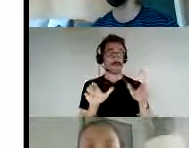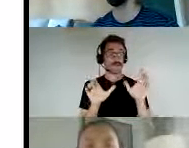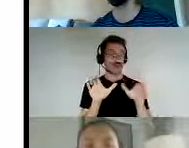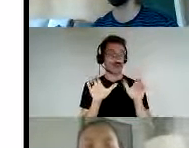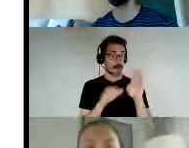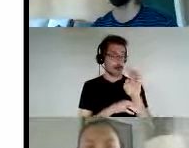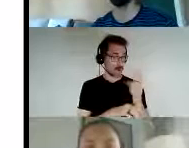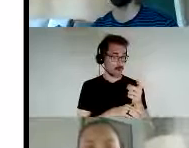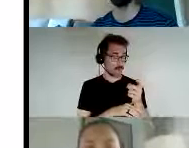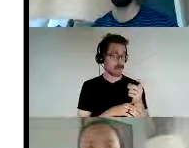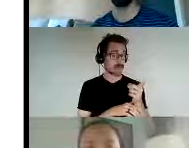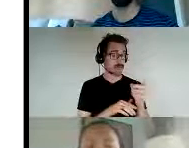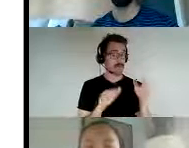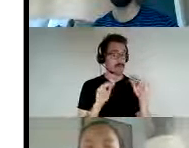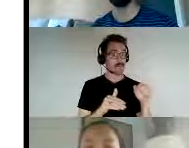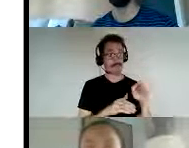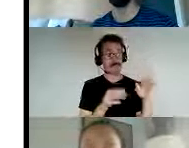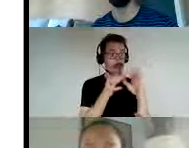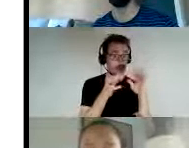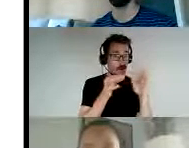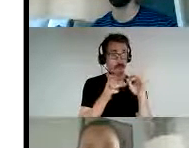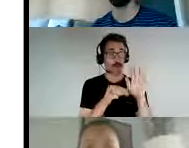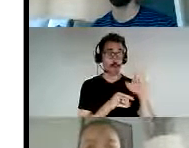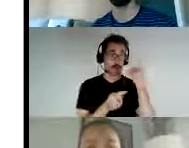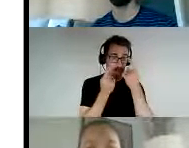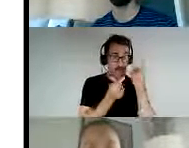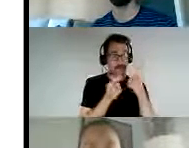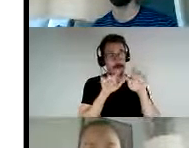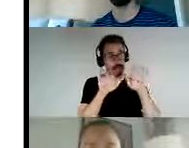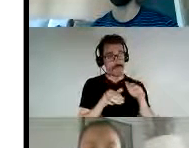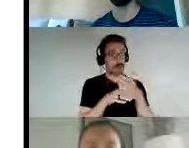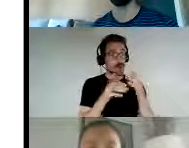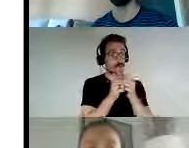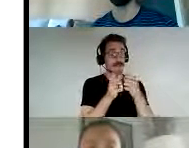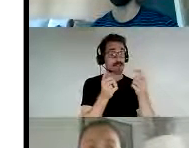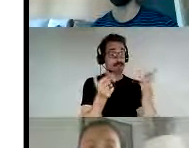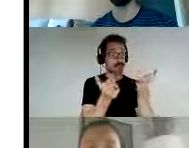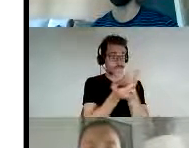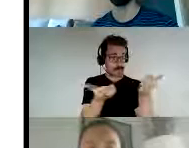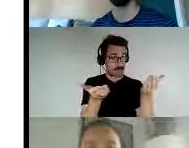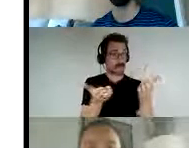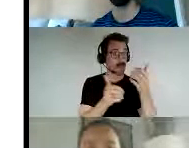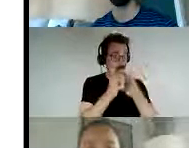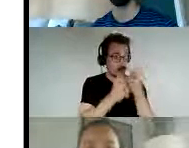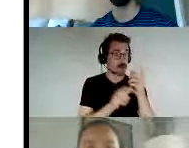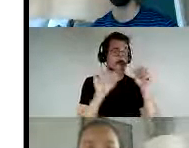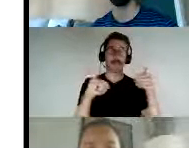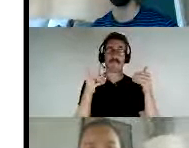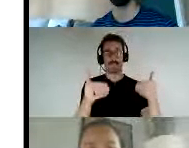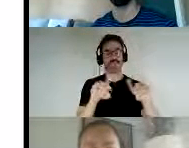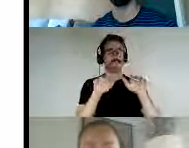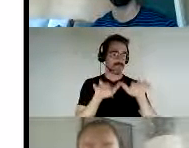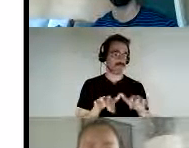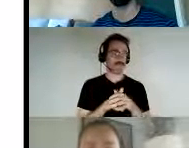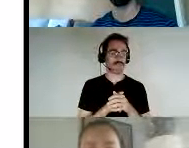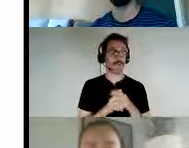to put comments and insights that you want to share with everyone. An evaluation survey will be sent to you after the webinar,